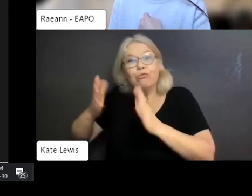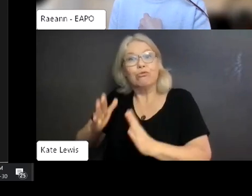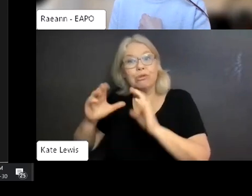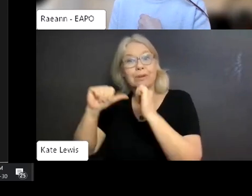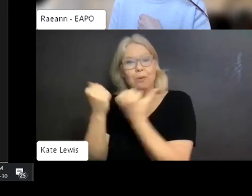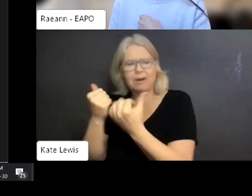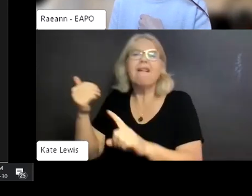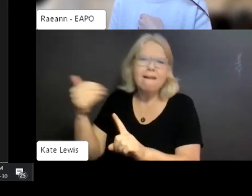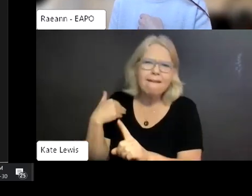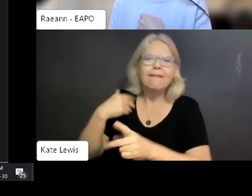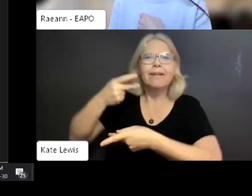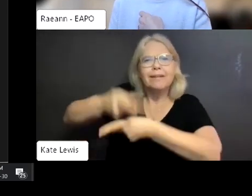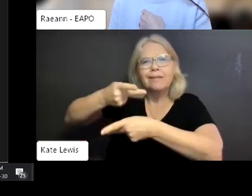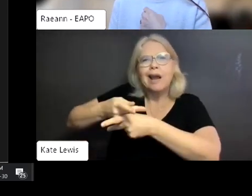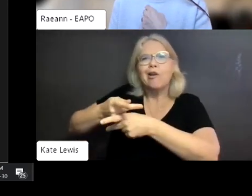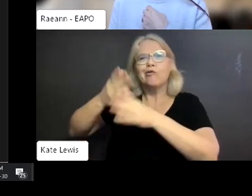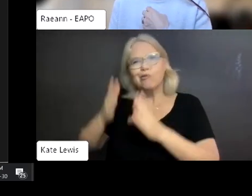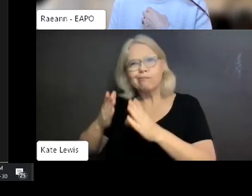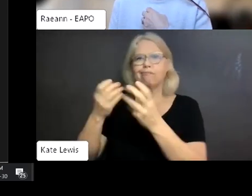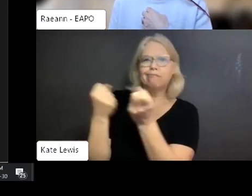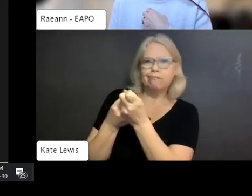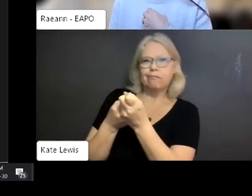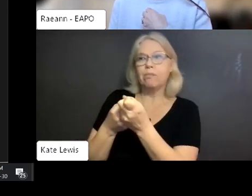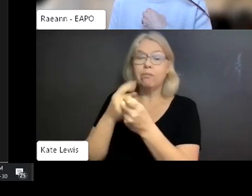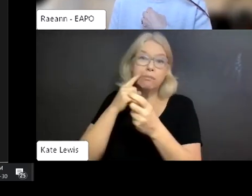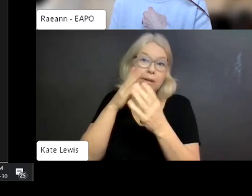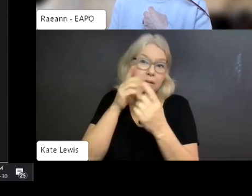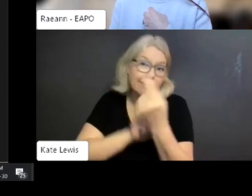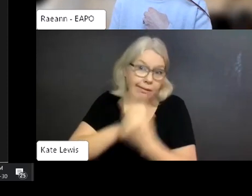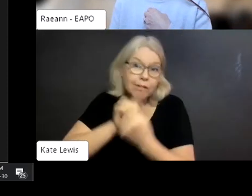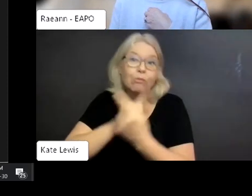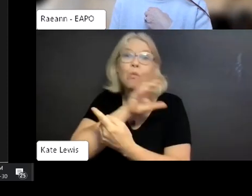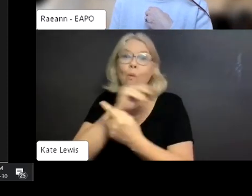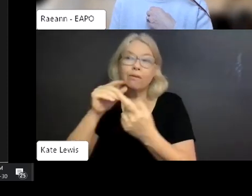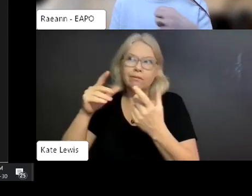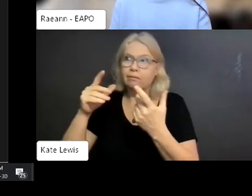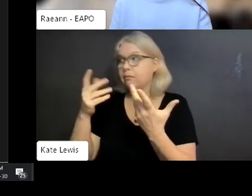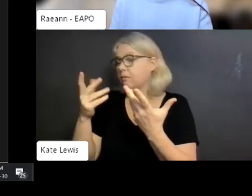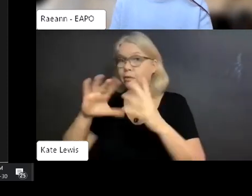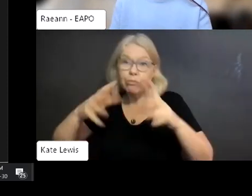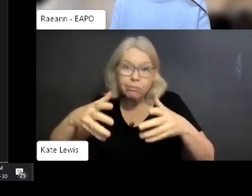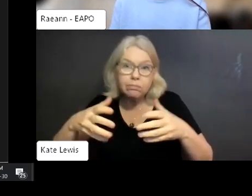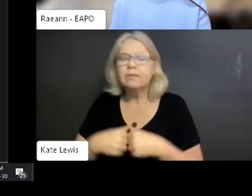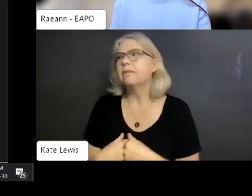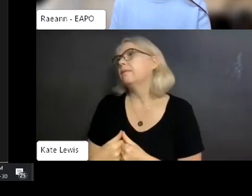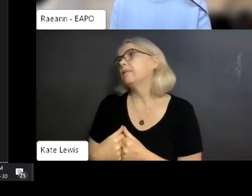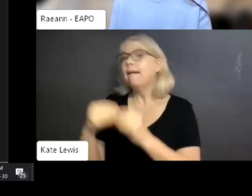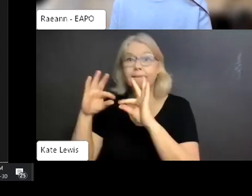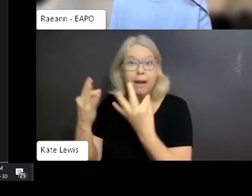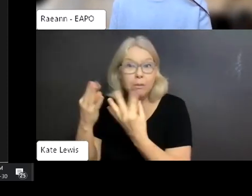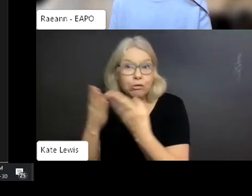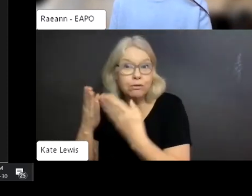as well as on phone, that they support individuals as well as Family Services Toronto. So there are